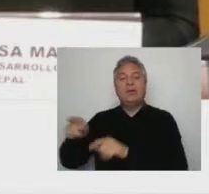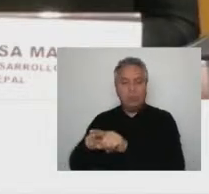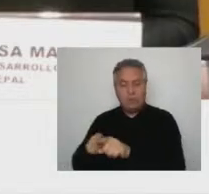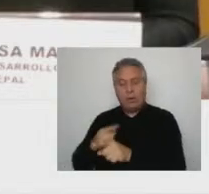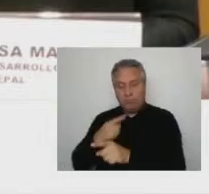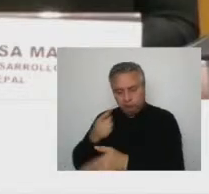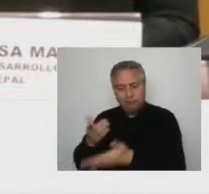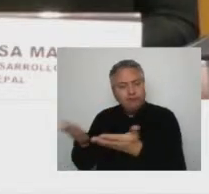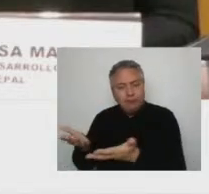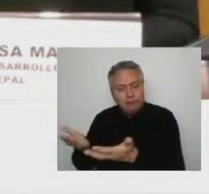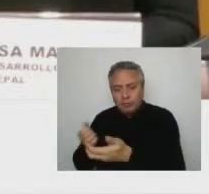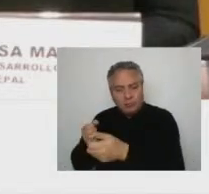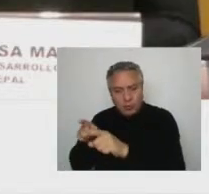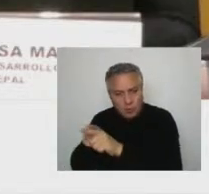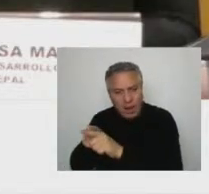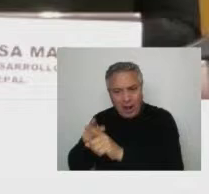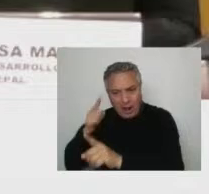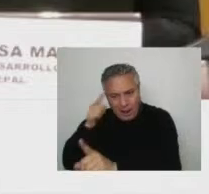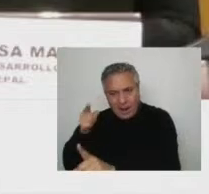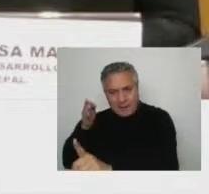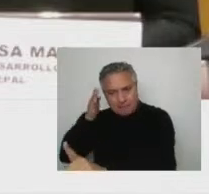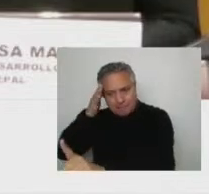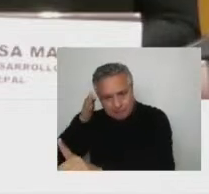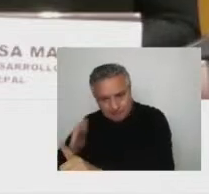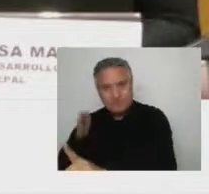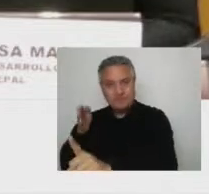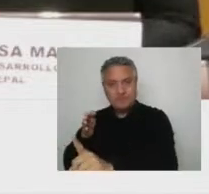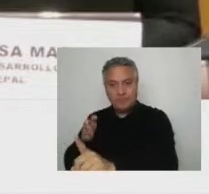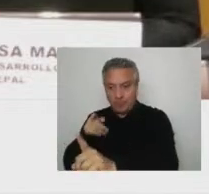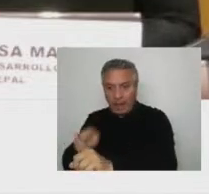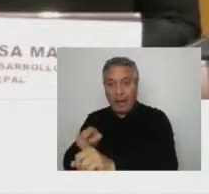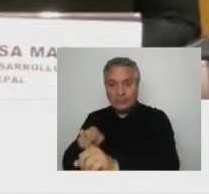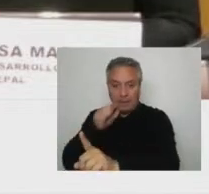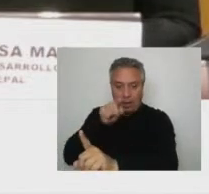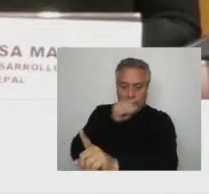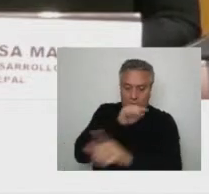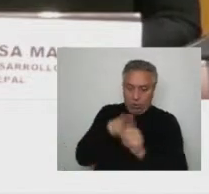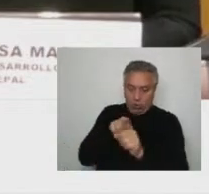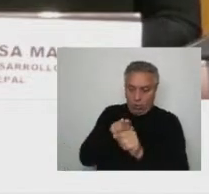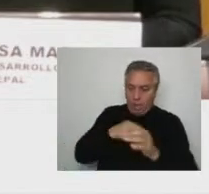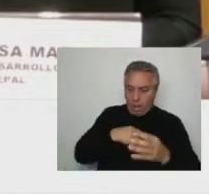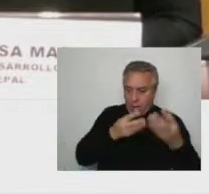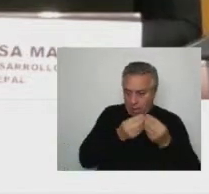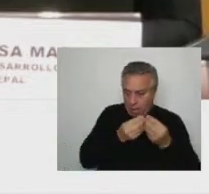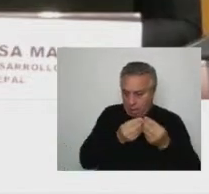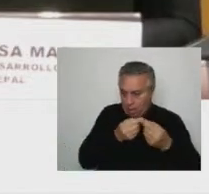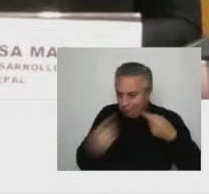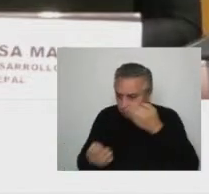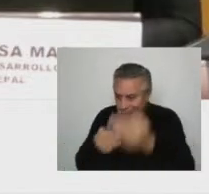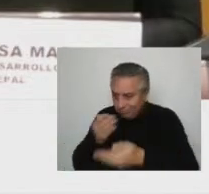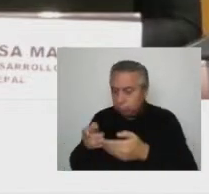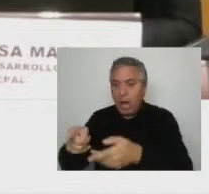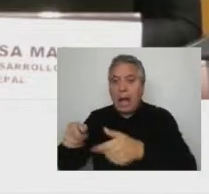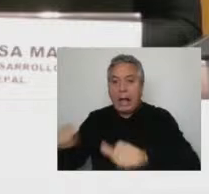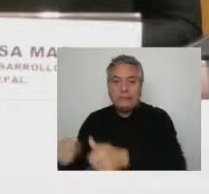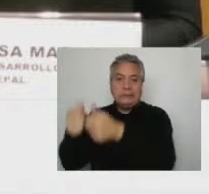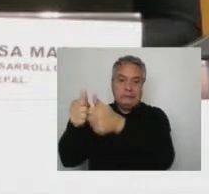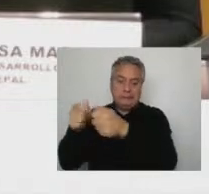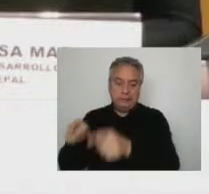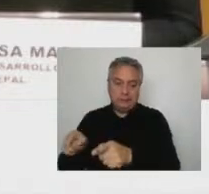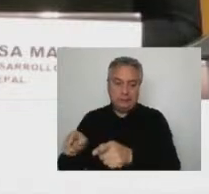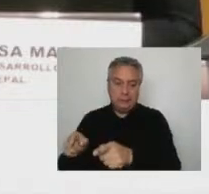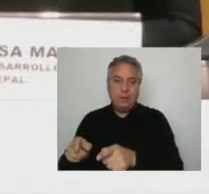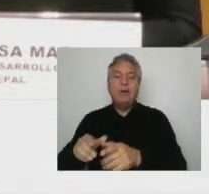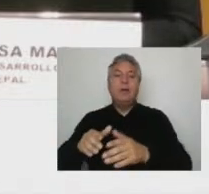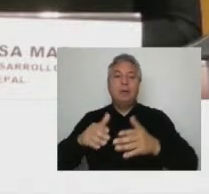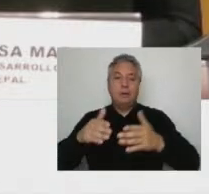on those aspects that have a direct impact on health, but that are not specifically health services? Now, of course, in keeping with